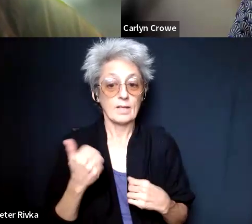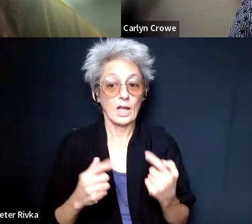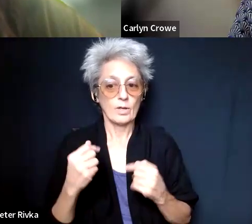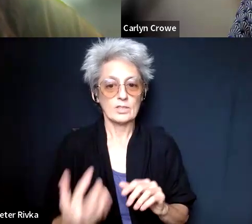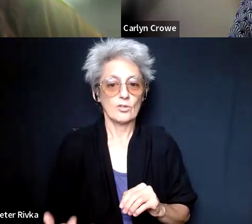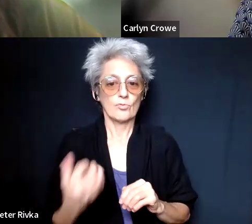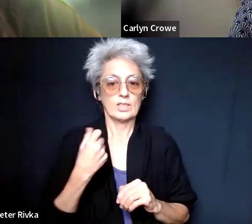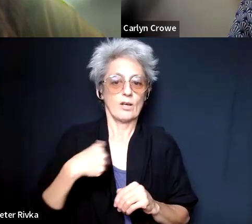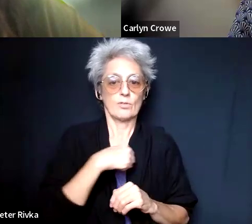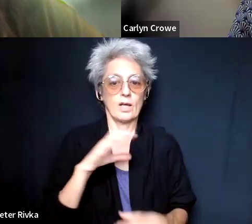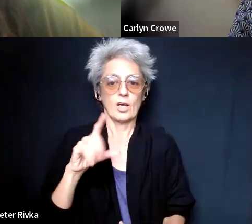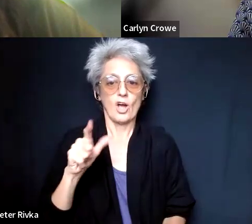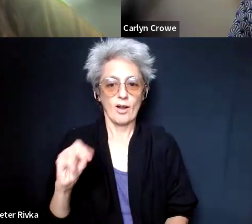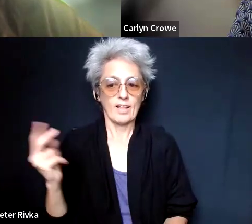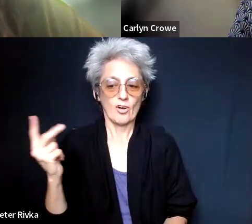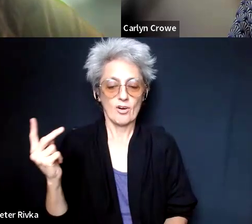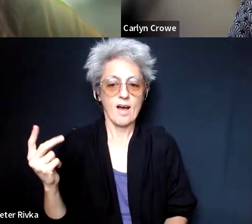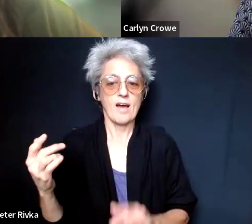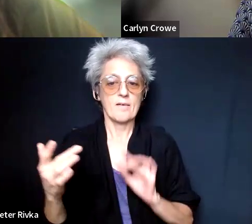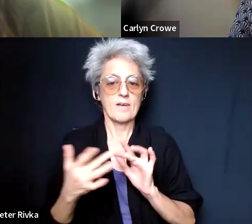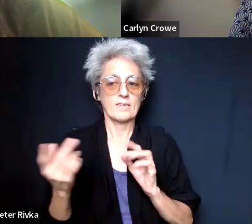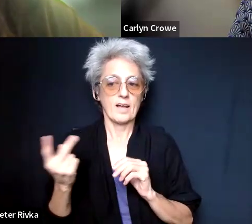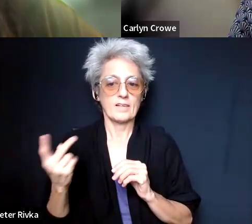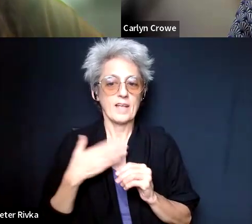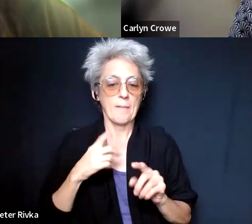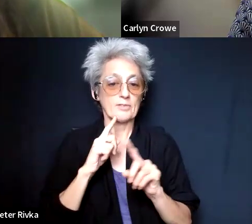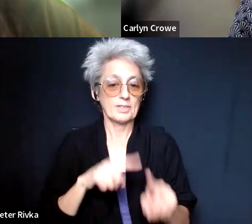and we're happy to respond.